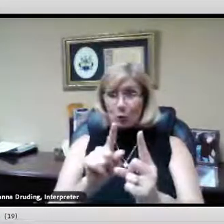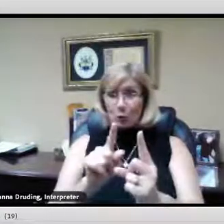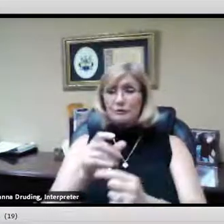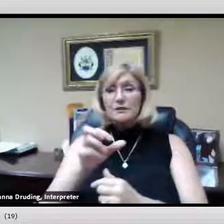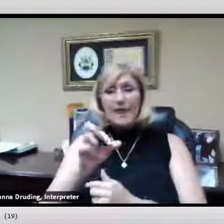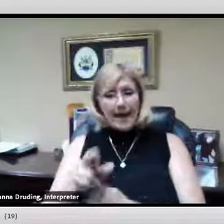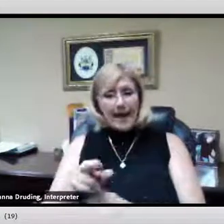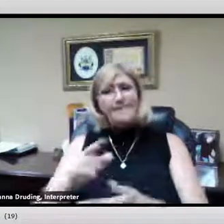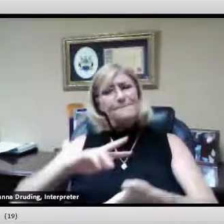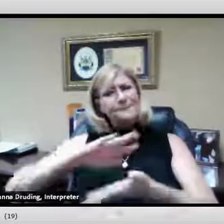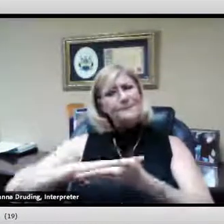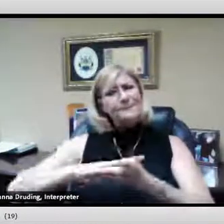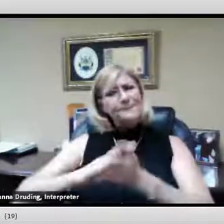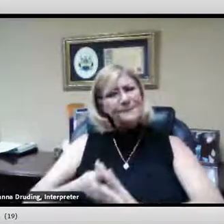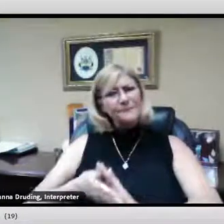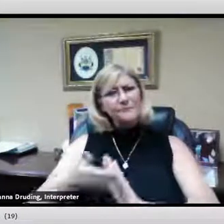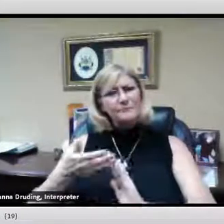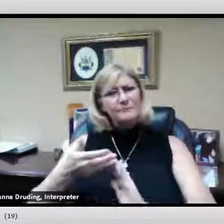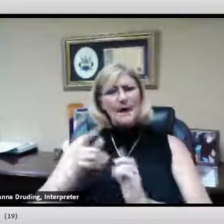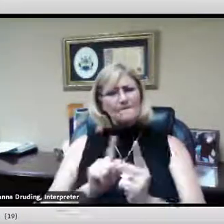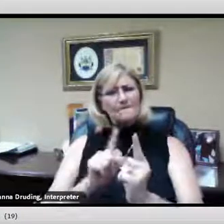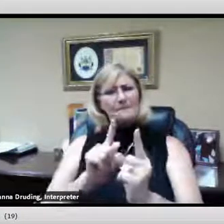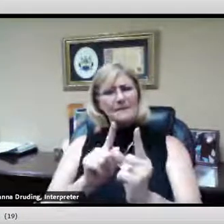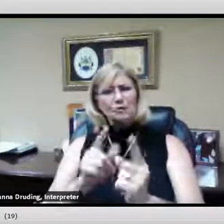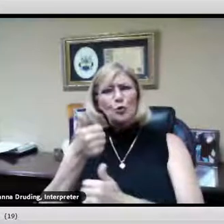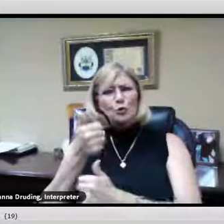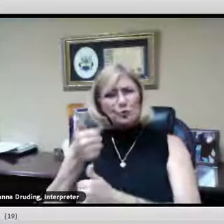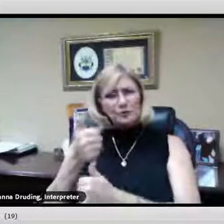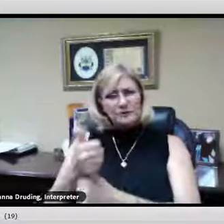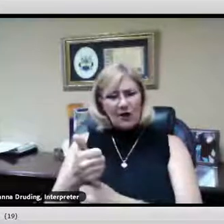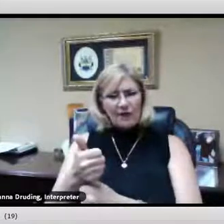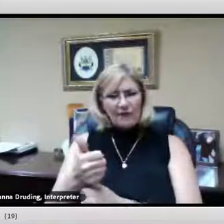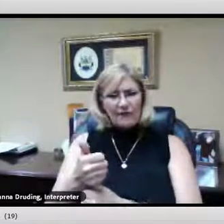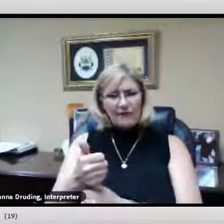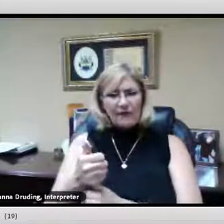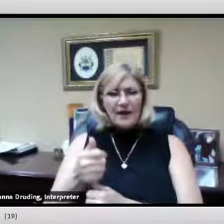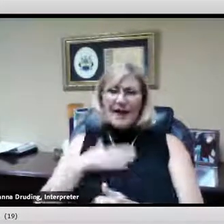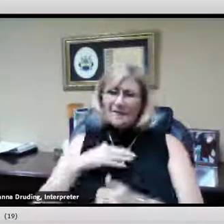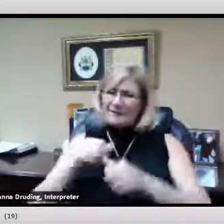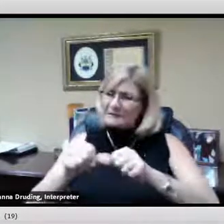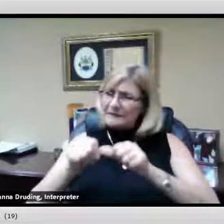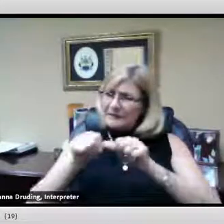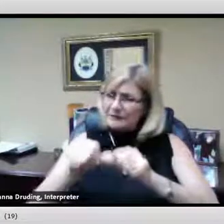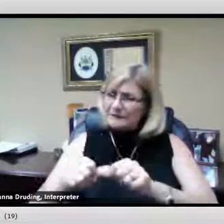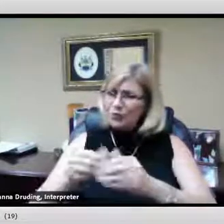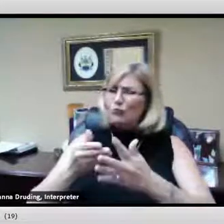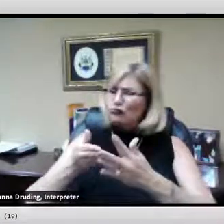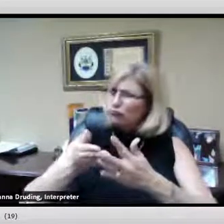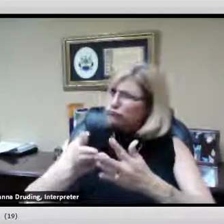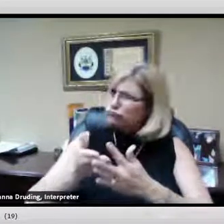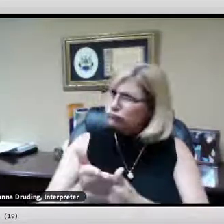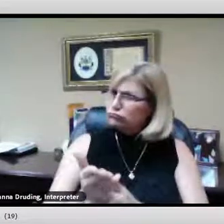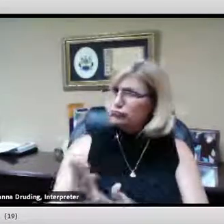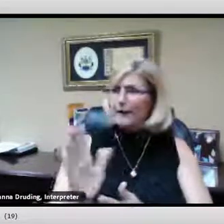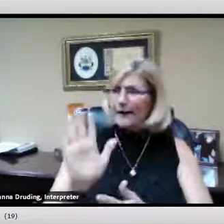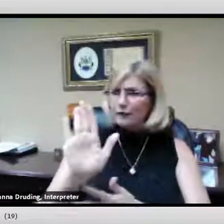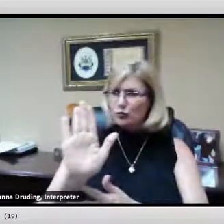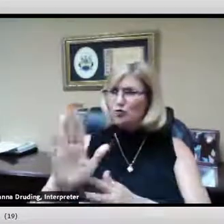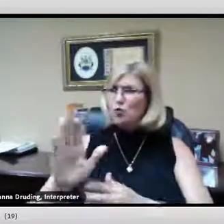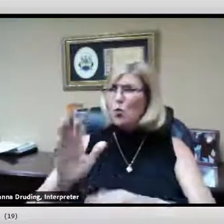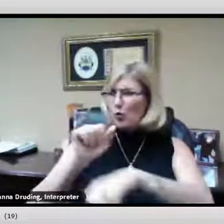and continue to participate with others throughout your career. It's the best way to learn things and to